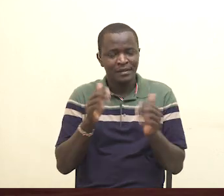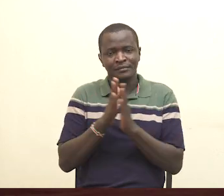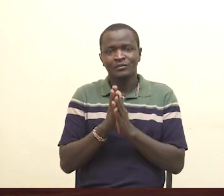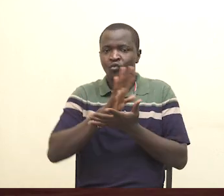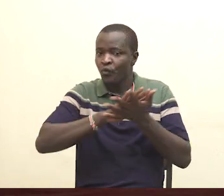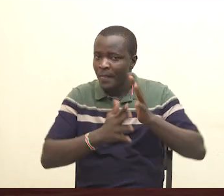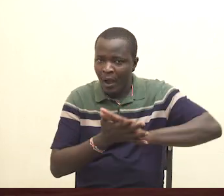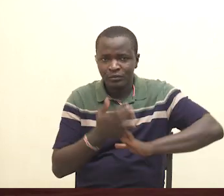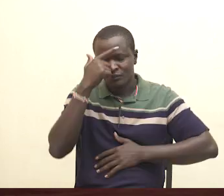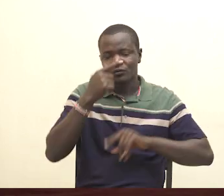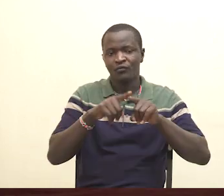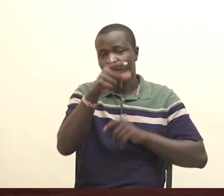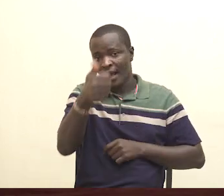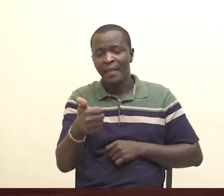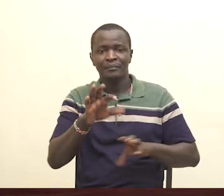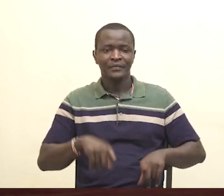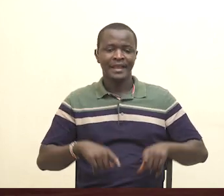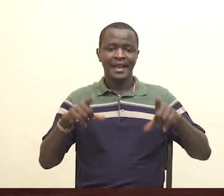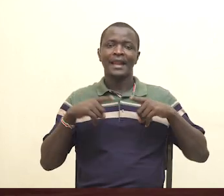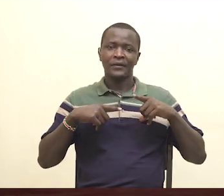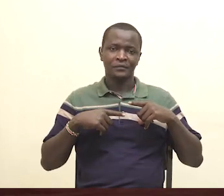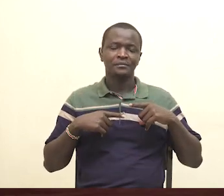without sight for the rest of his life,